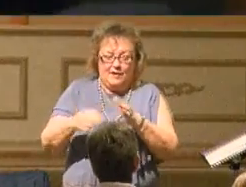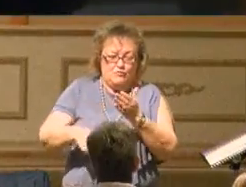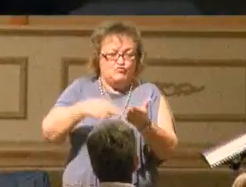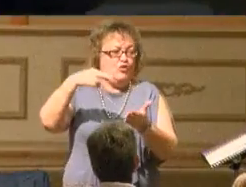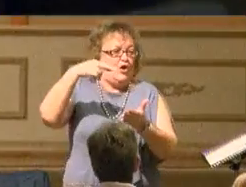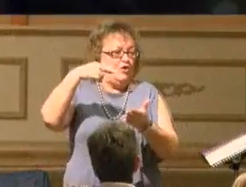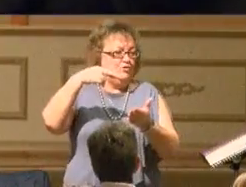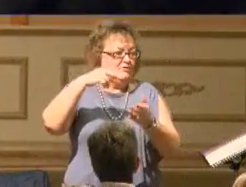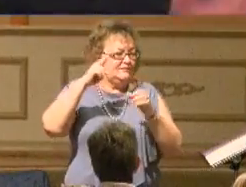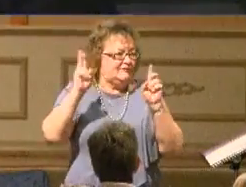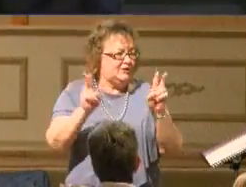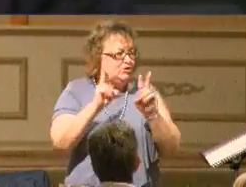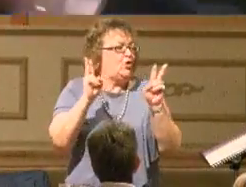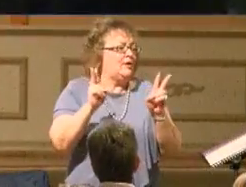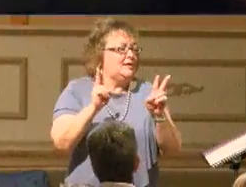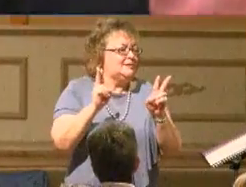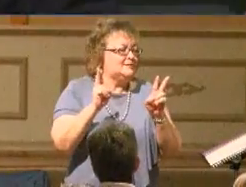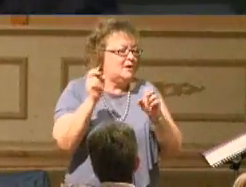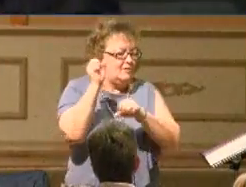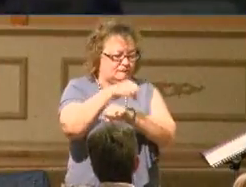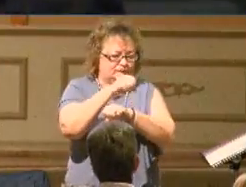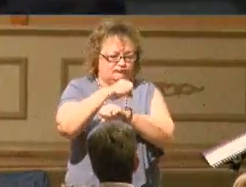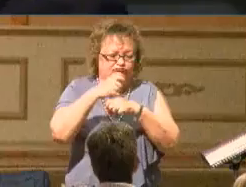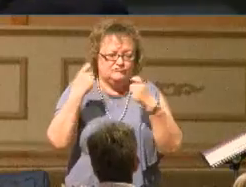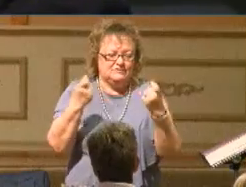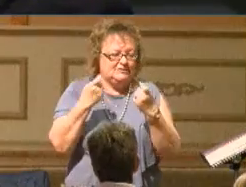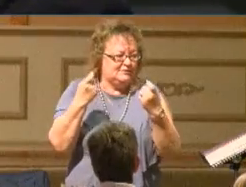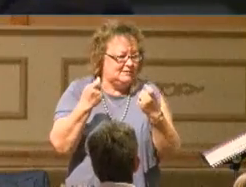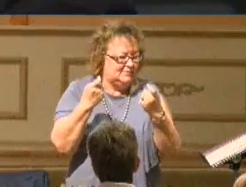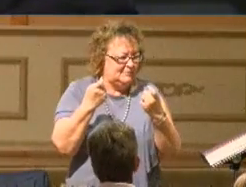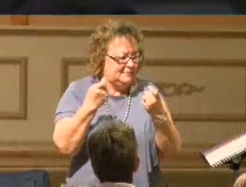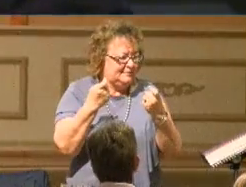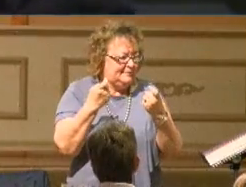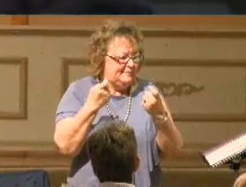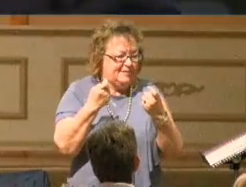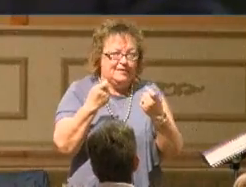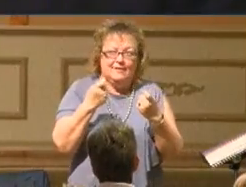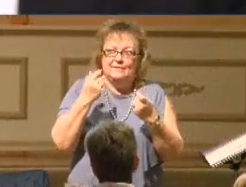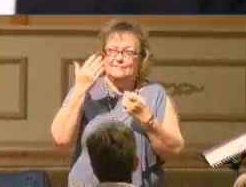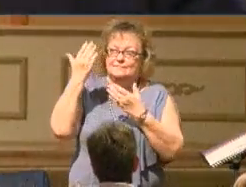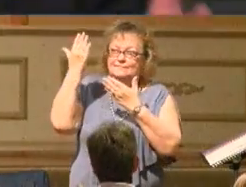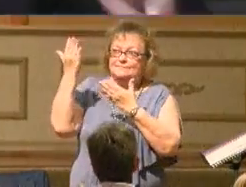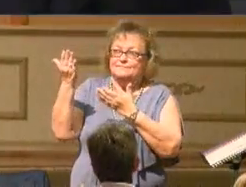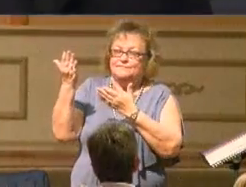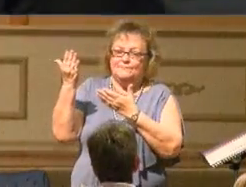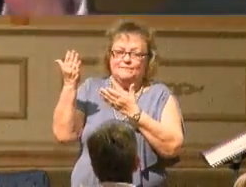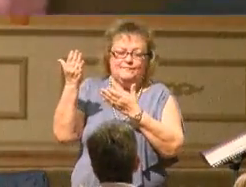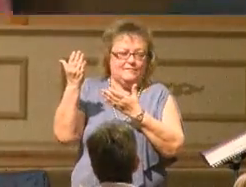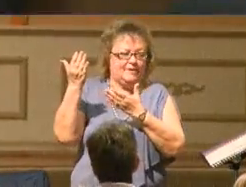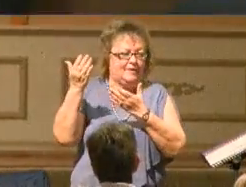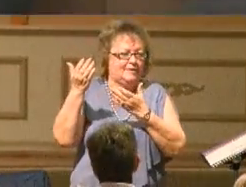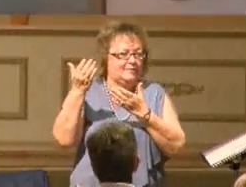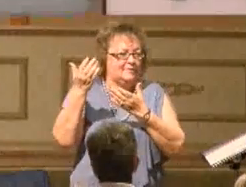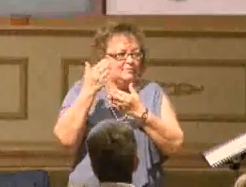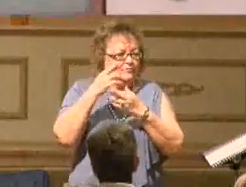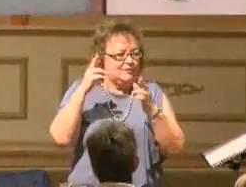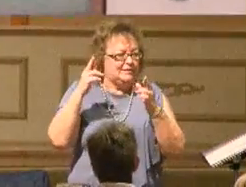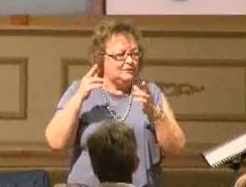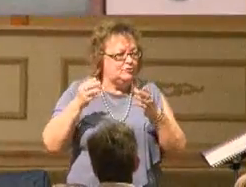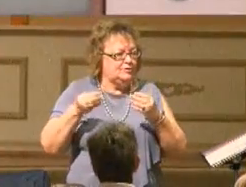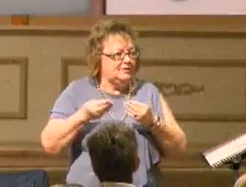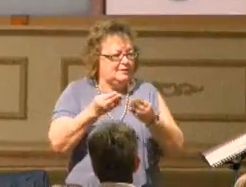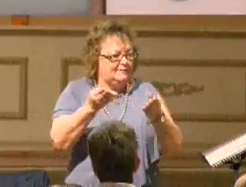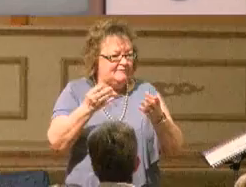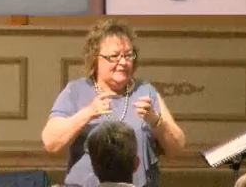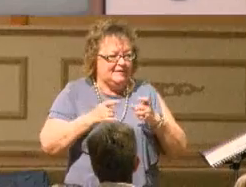victorious over sin, victorious over the grave, and he stands to give the gift of salvation